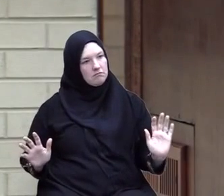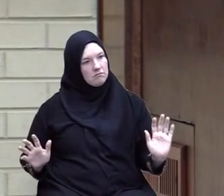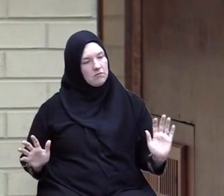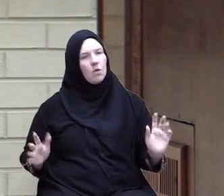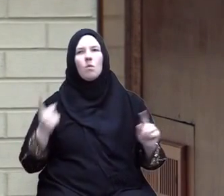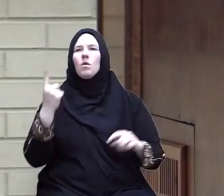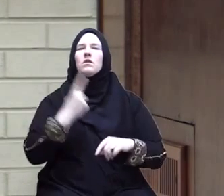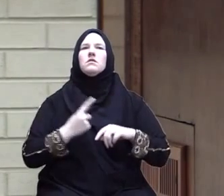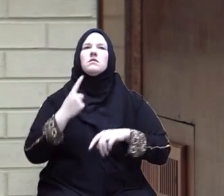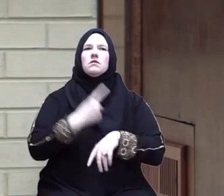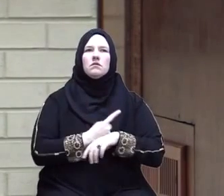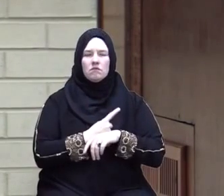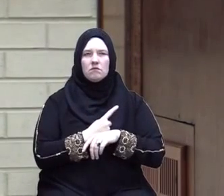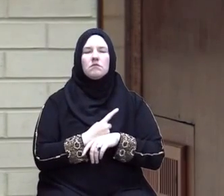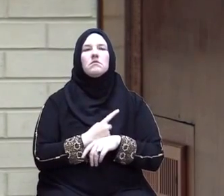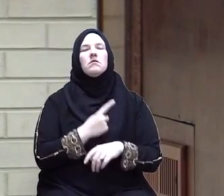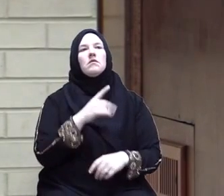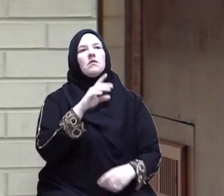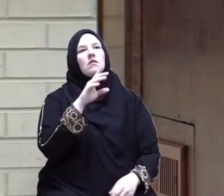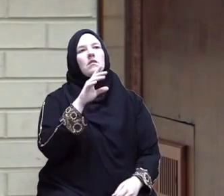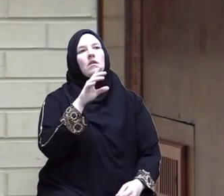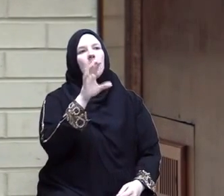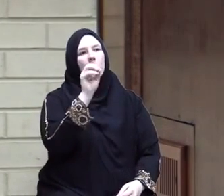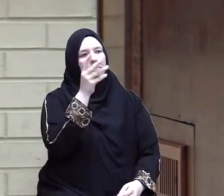what's his name? Abdullah ibn Umm Maktum